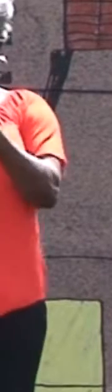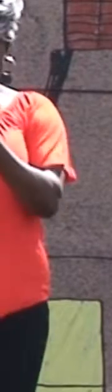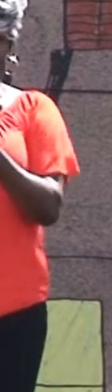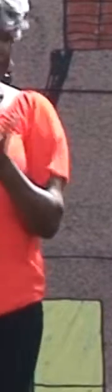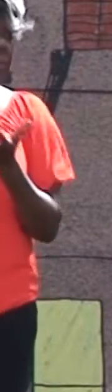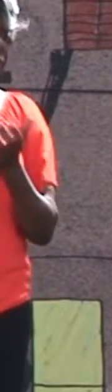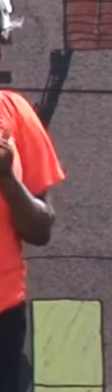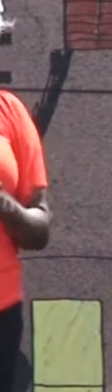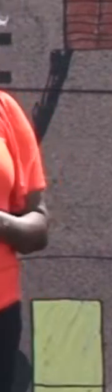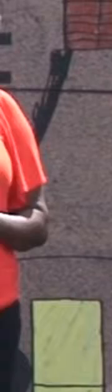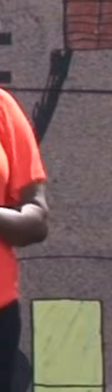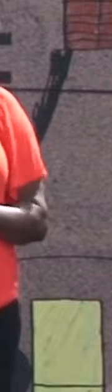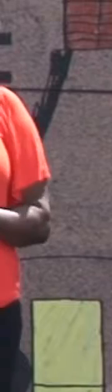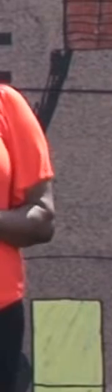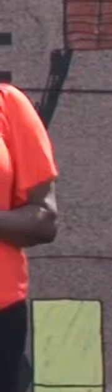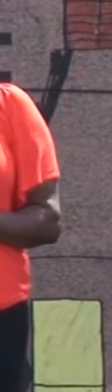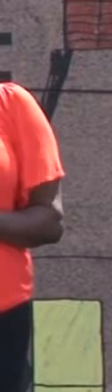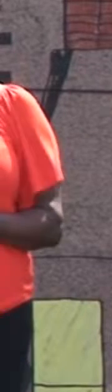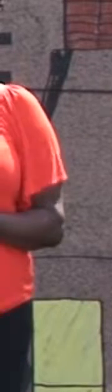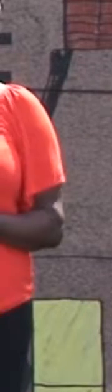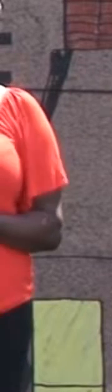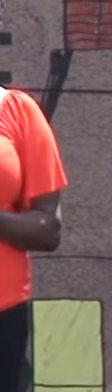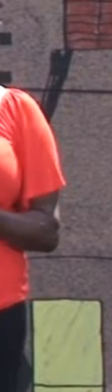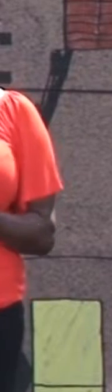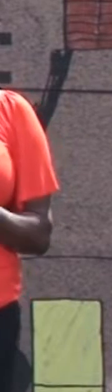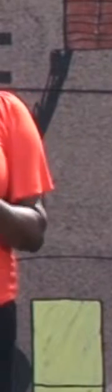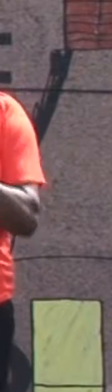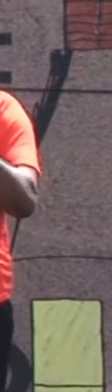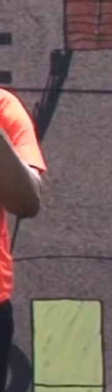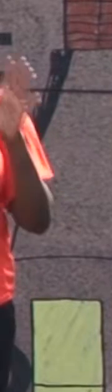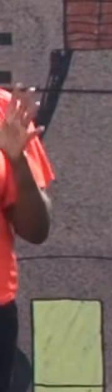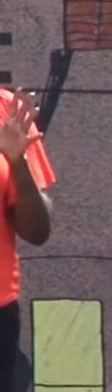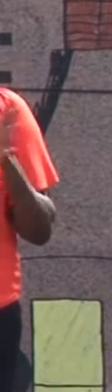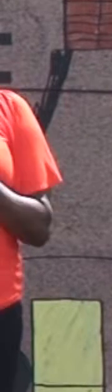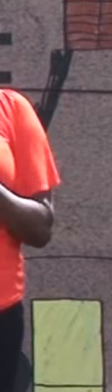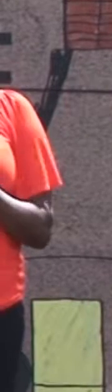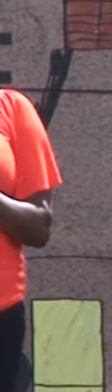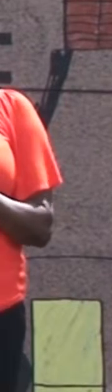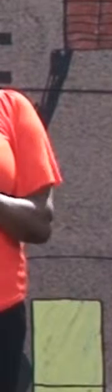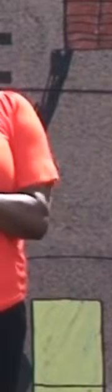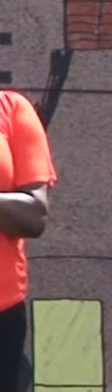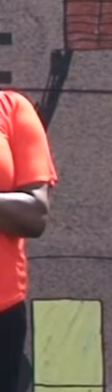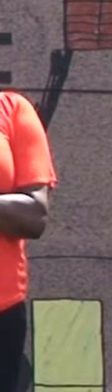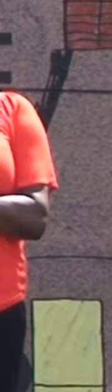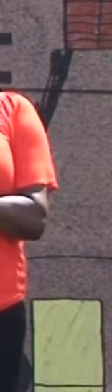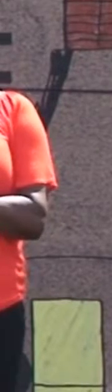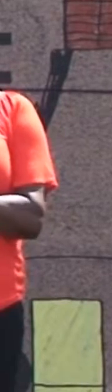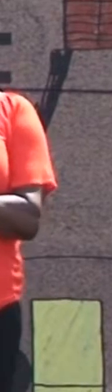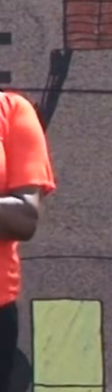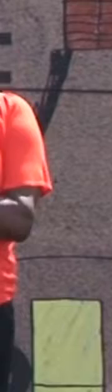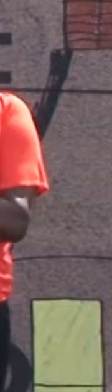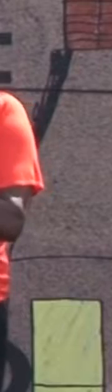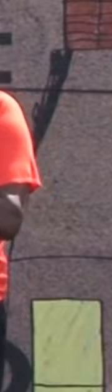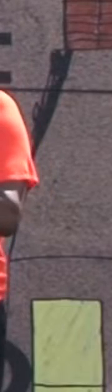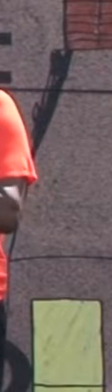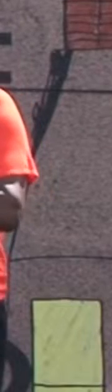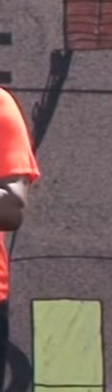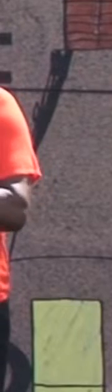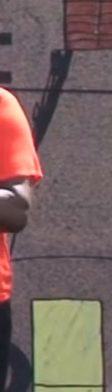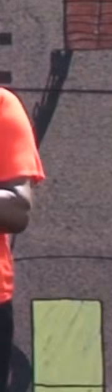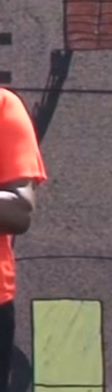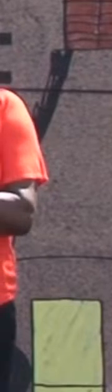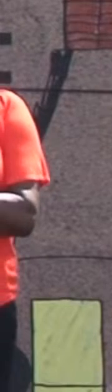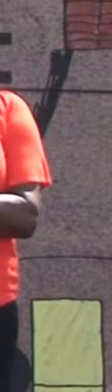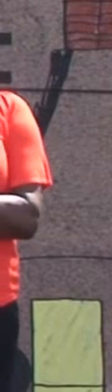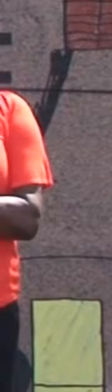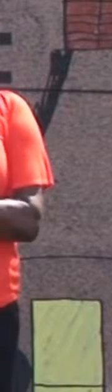We heard the voice loud and clear in the March for Science on April 22nd, 2017. More than 1 million